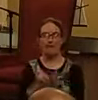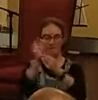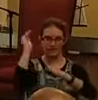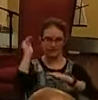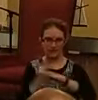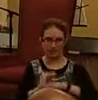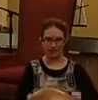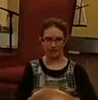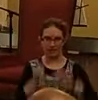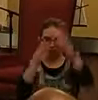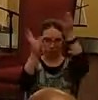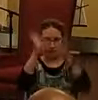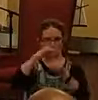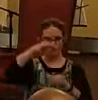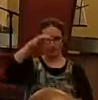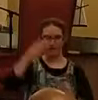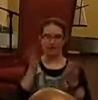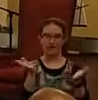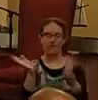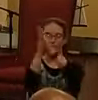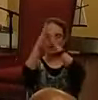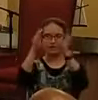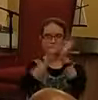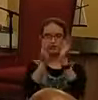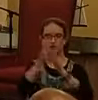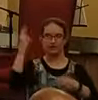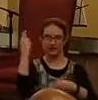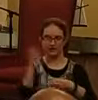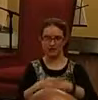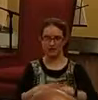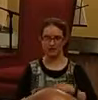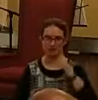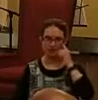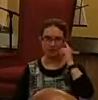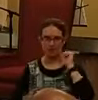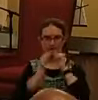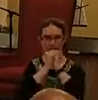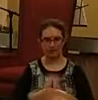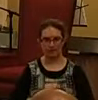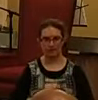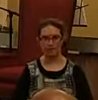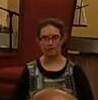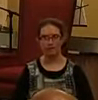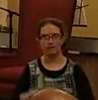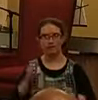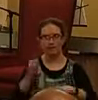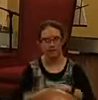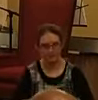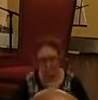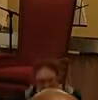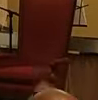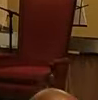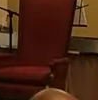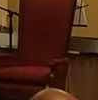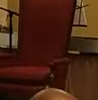tonight, God, to follow your spirit. We'll give you the praise in Jesus' name. Amen. You can be seated.